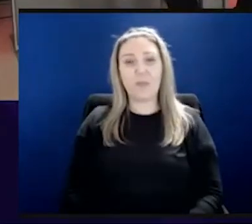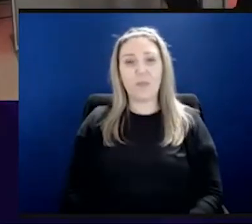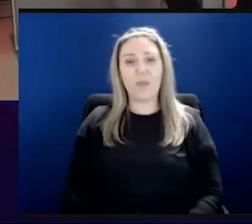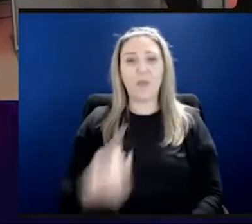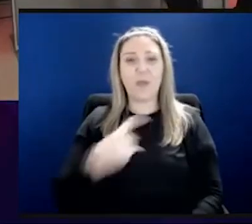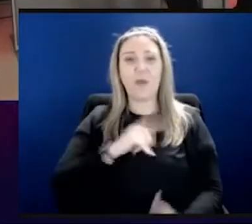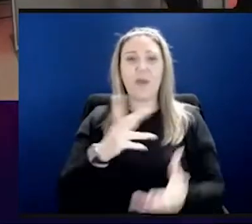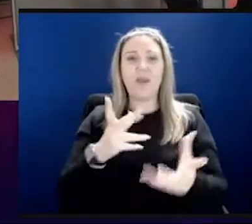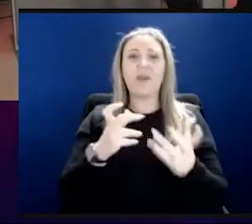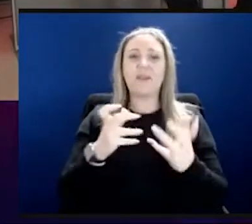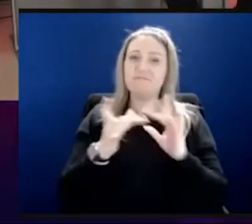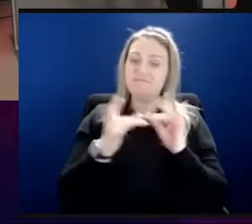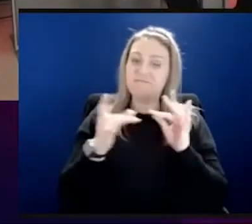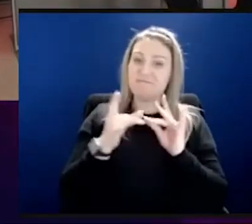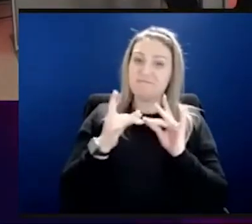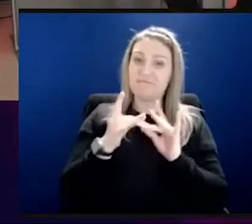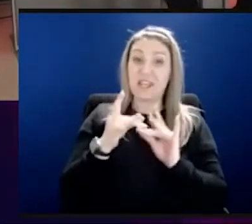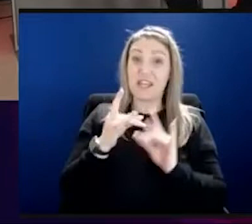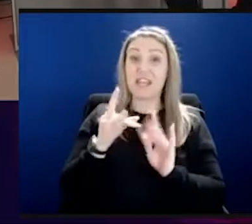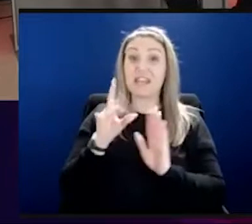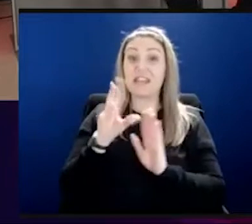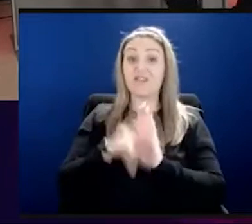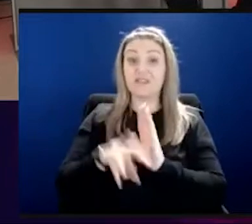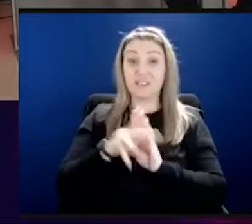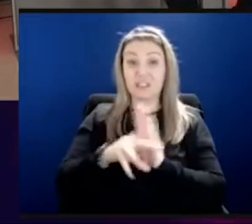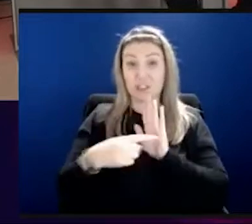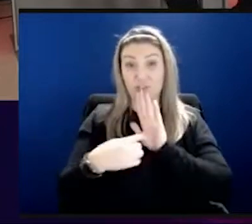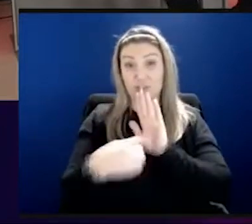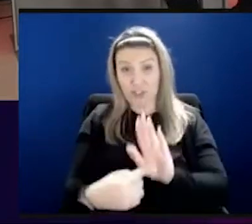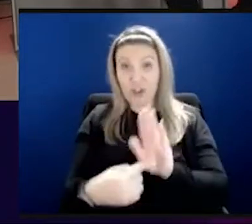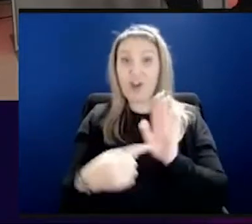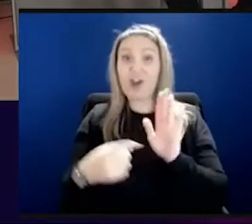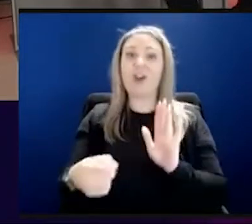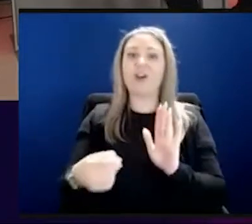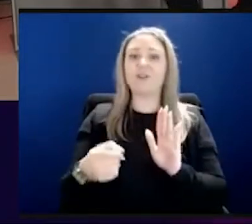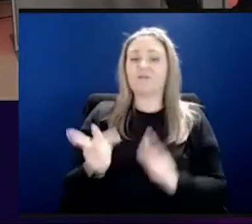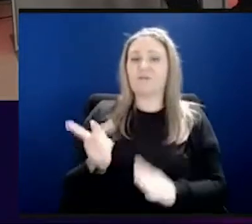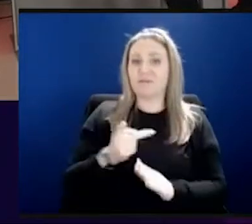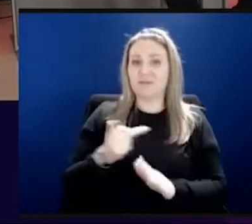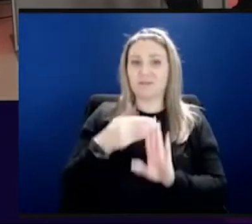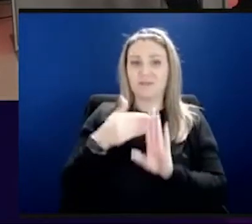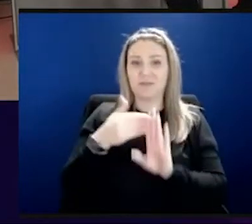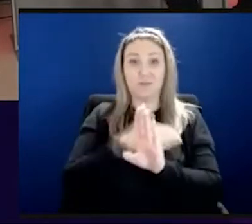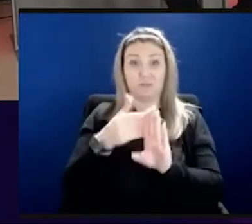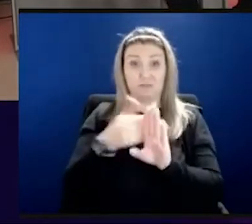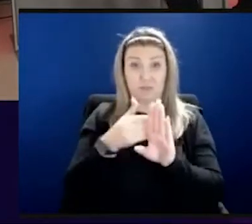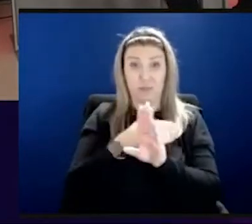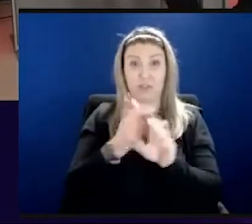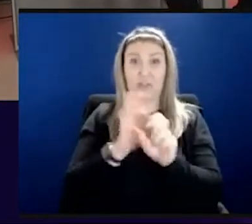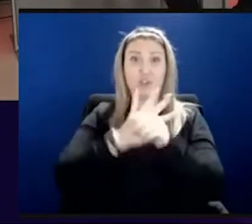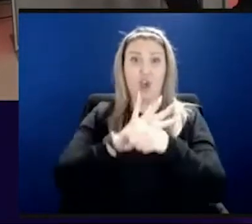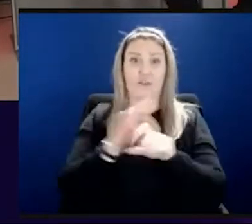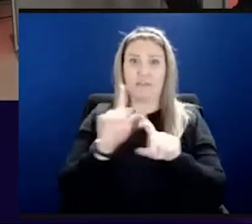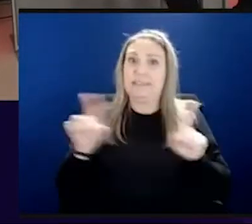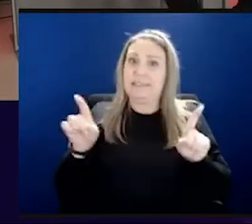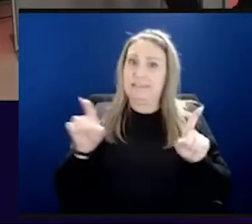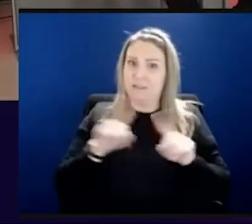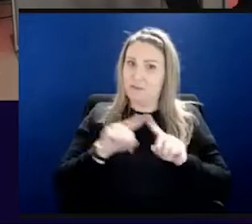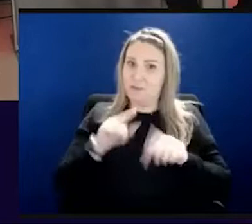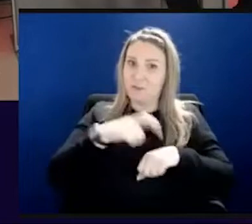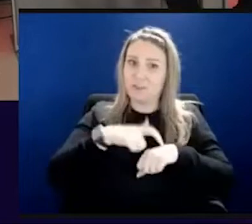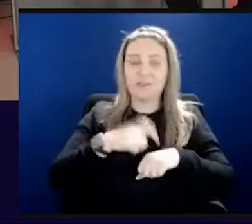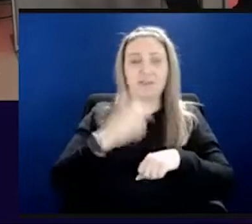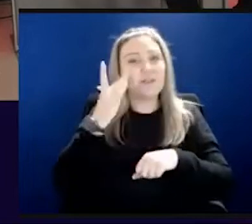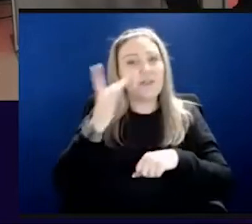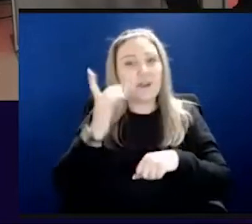The video that we're showing our viewers of Garen, you and Dr. Abig, was pre-pandemic, so it was a different time, which is why Garen wasn't wearing a mask